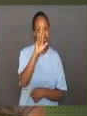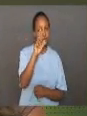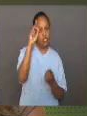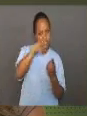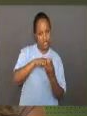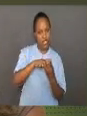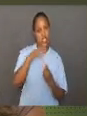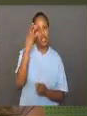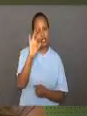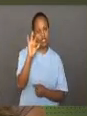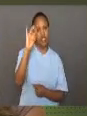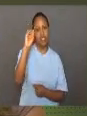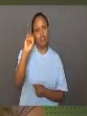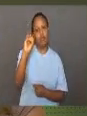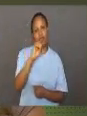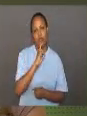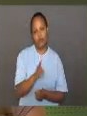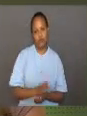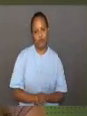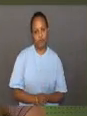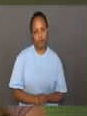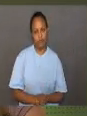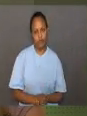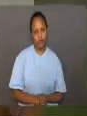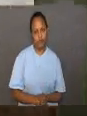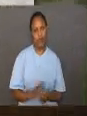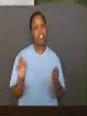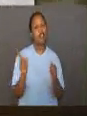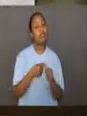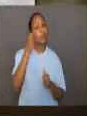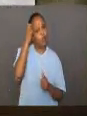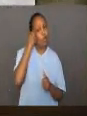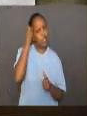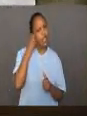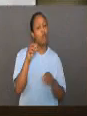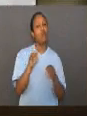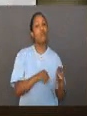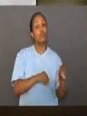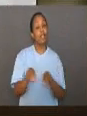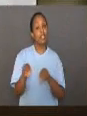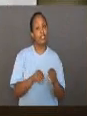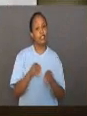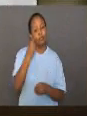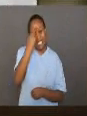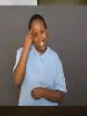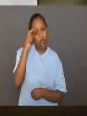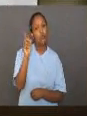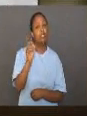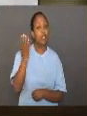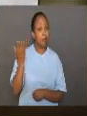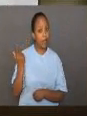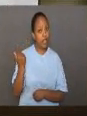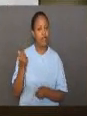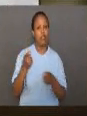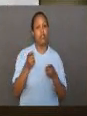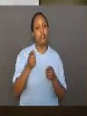between 1963 and 1970. The First Wayoni Movement was